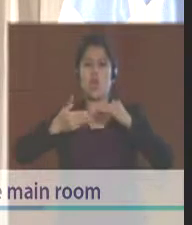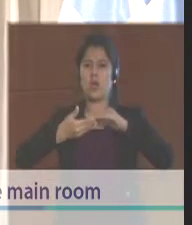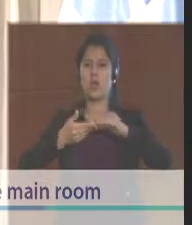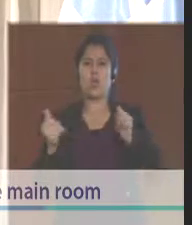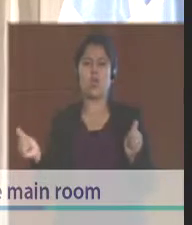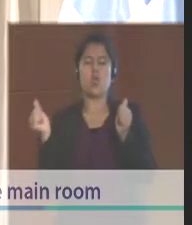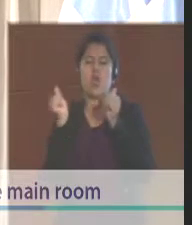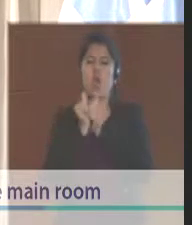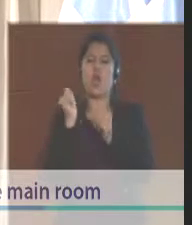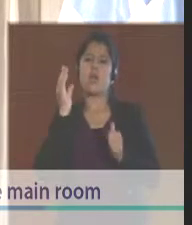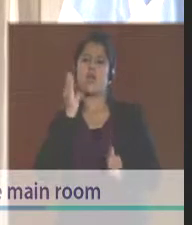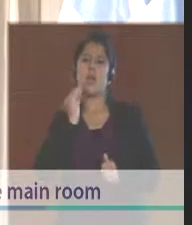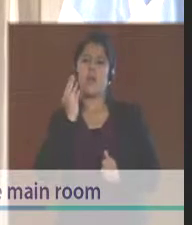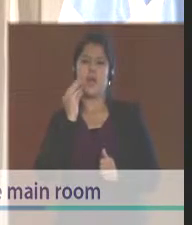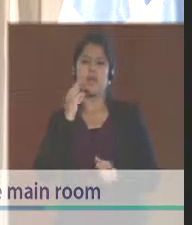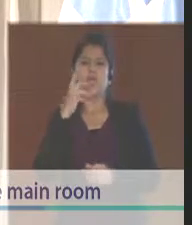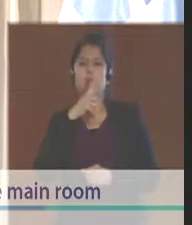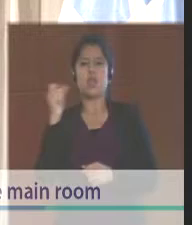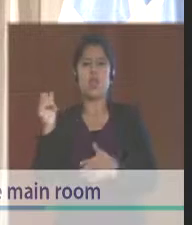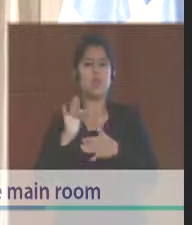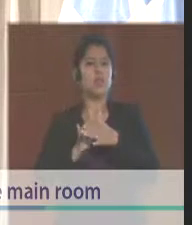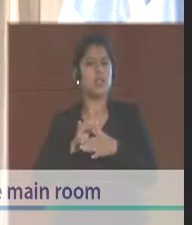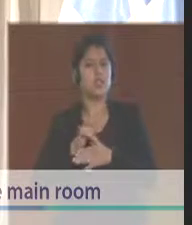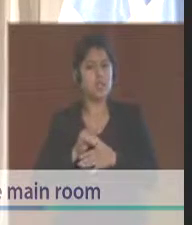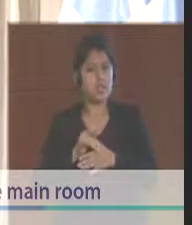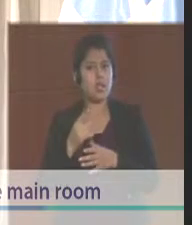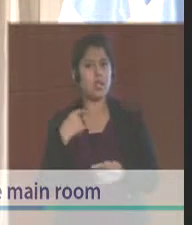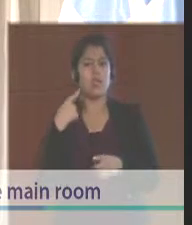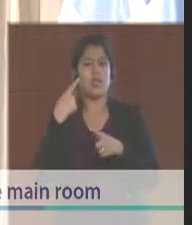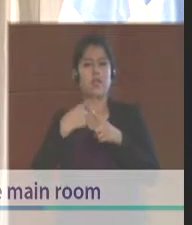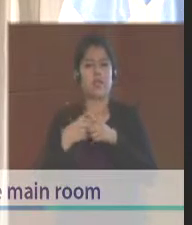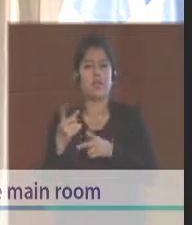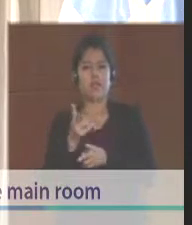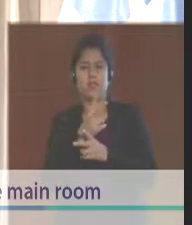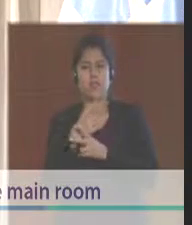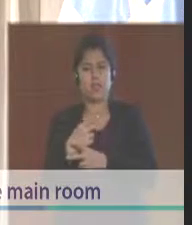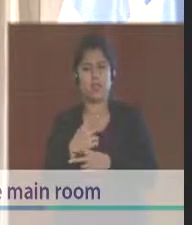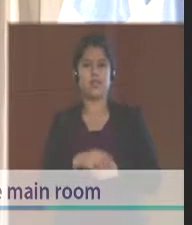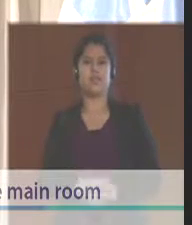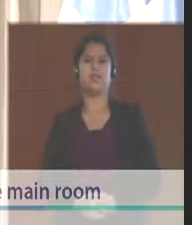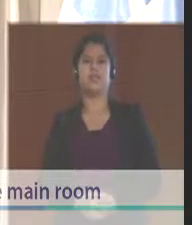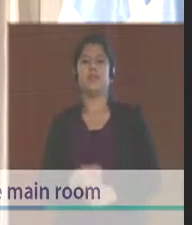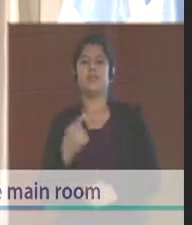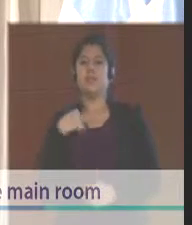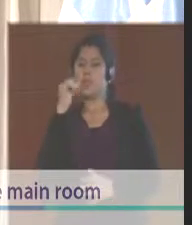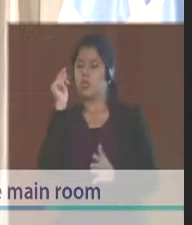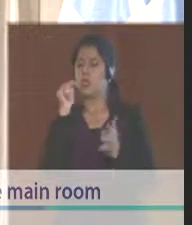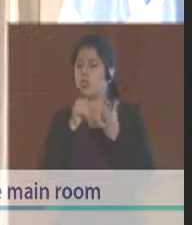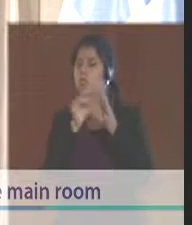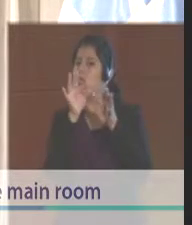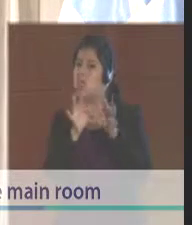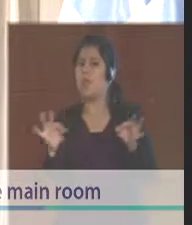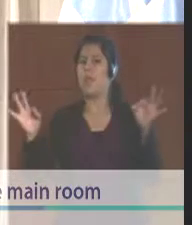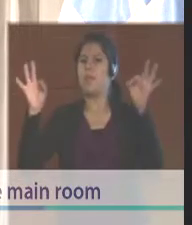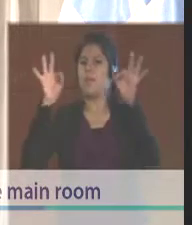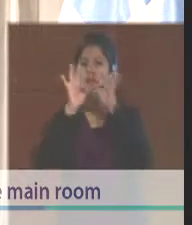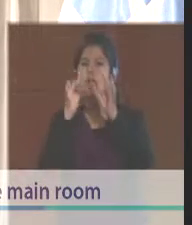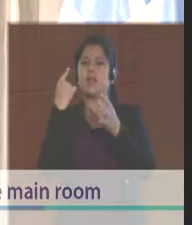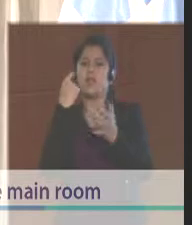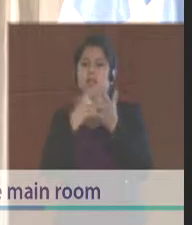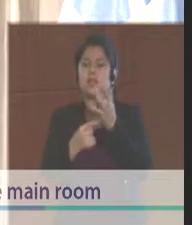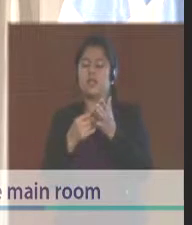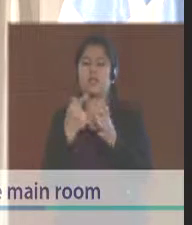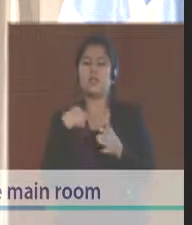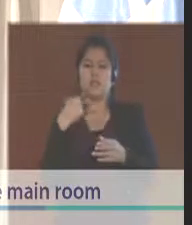into communities that have risk management capacities and resilience. An important